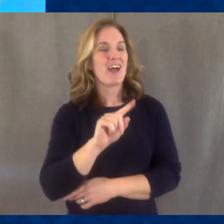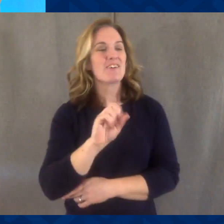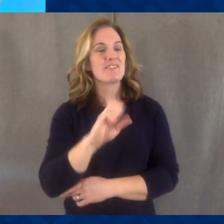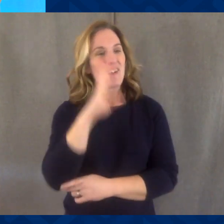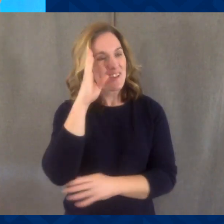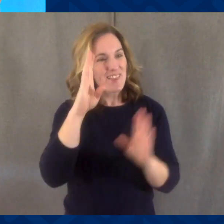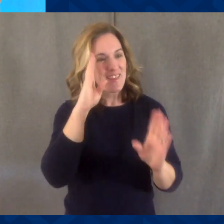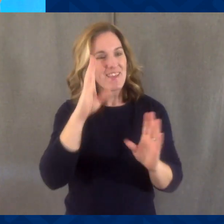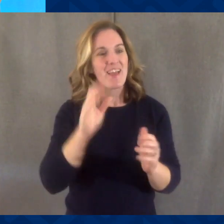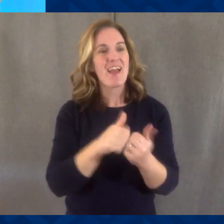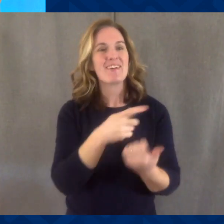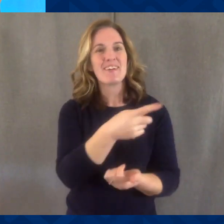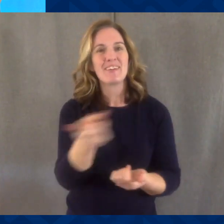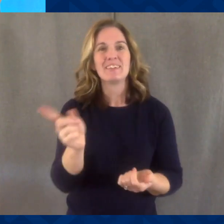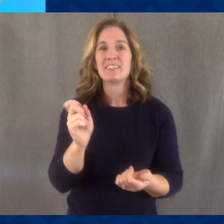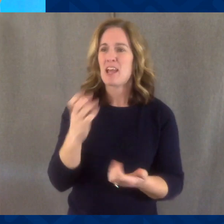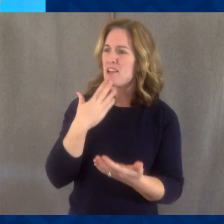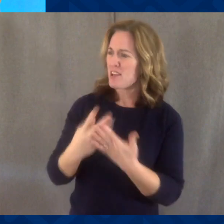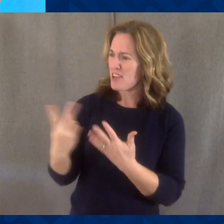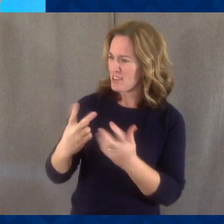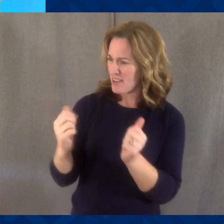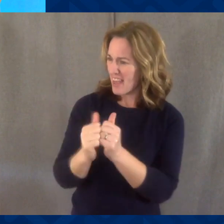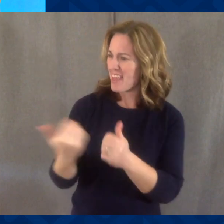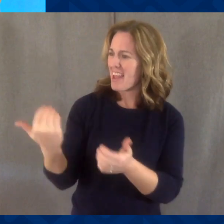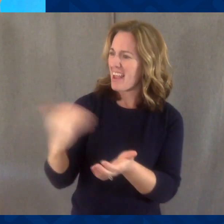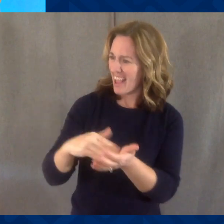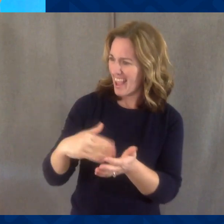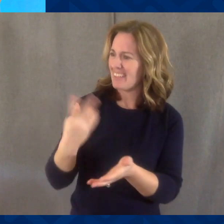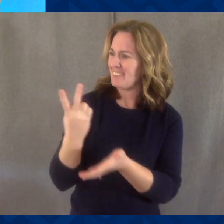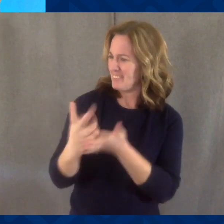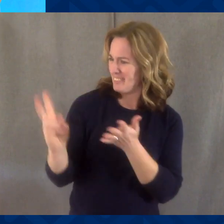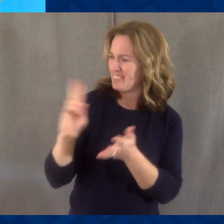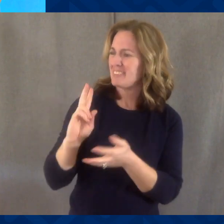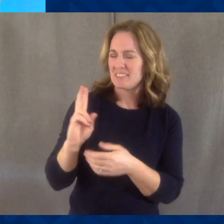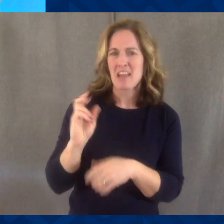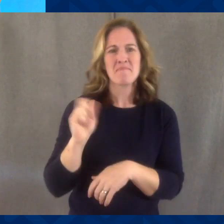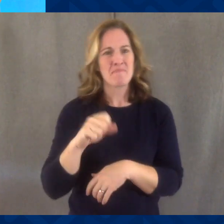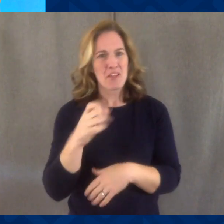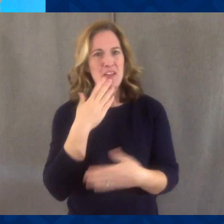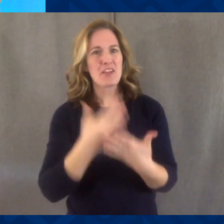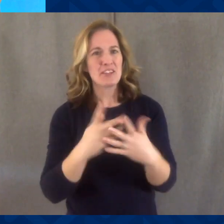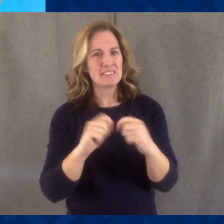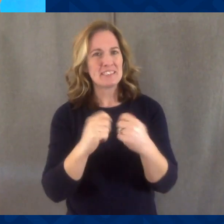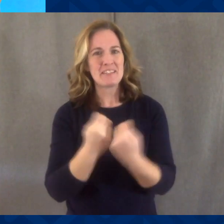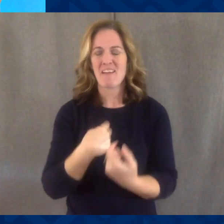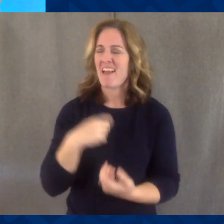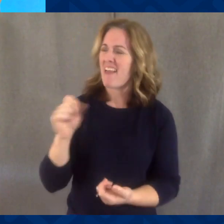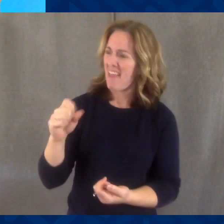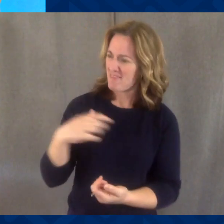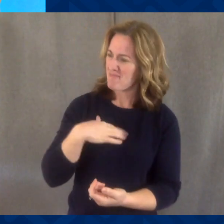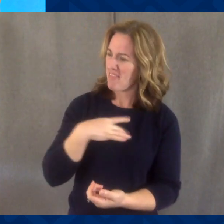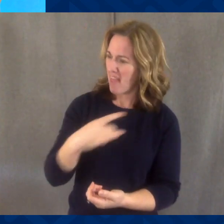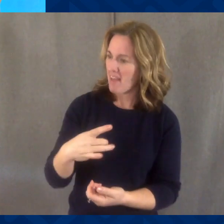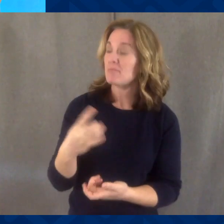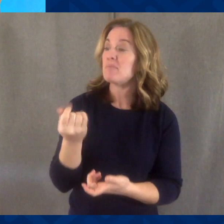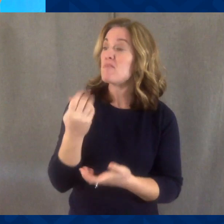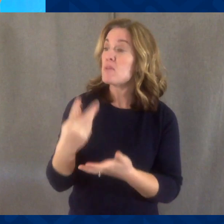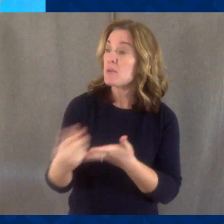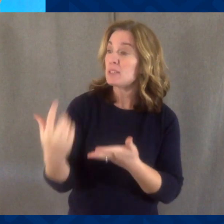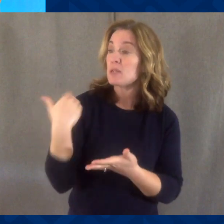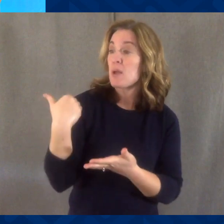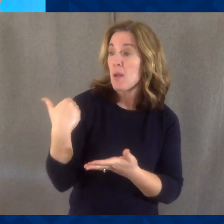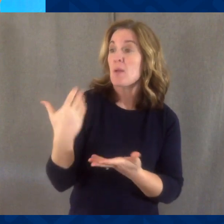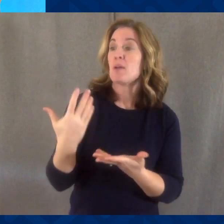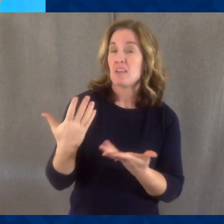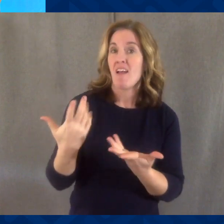to be here with you. Again, absolutely. We did this a couple weeks ago, didn't we? We did. We're a good team. I know. Yeah. I like it. Now, a couple of weeks ago when we were here,